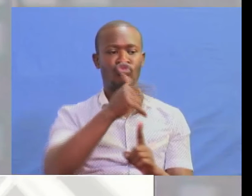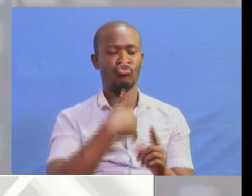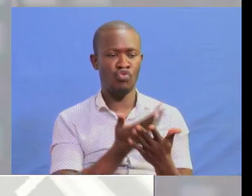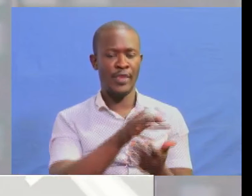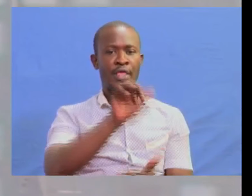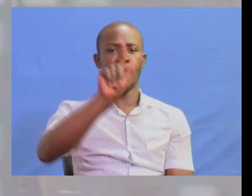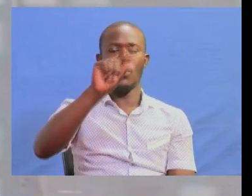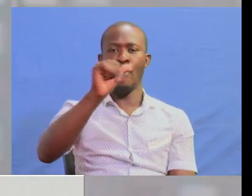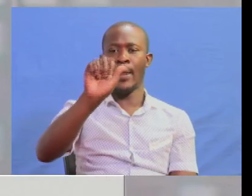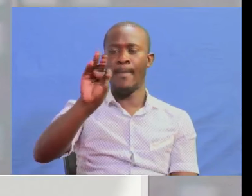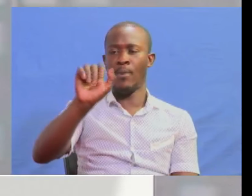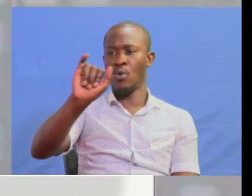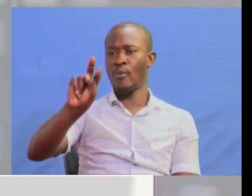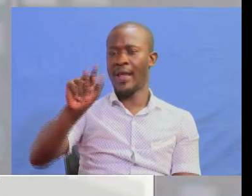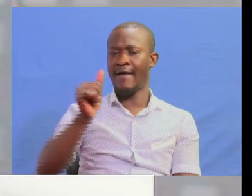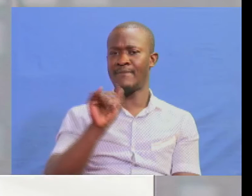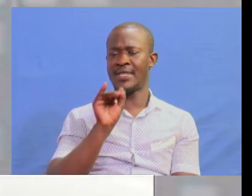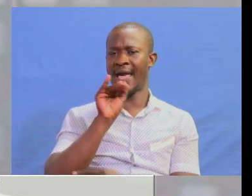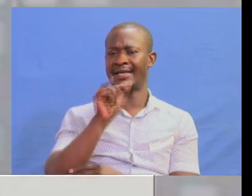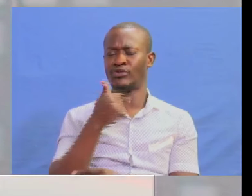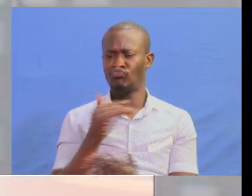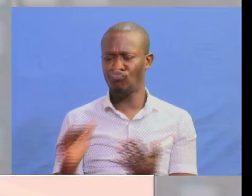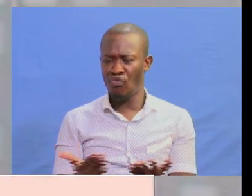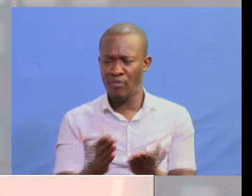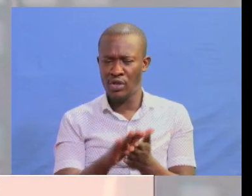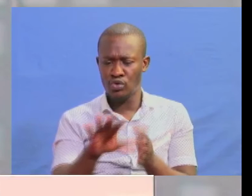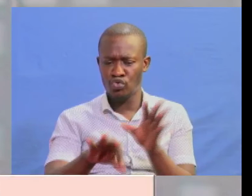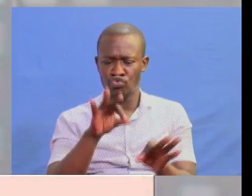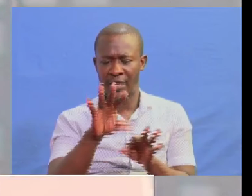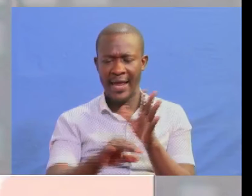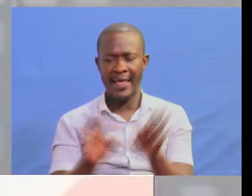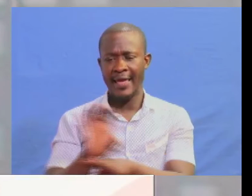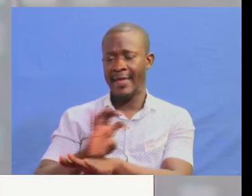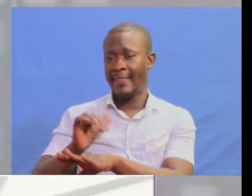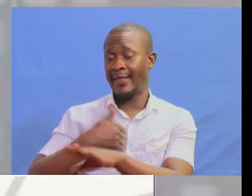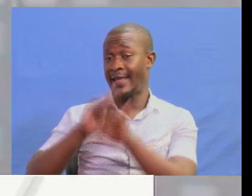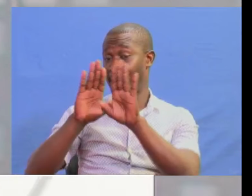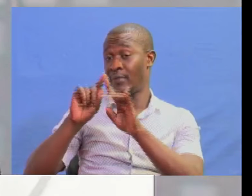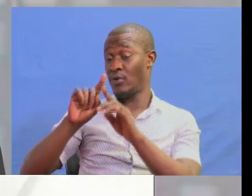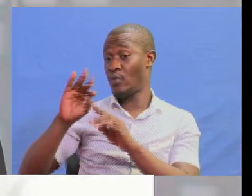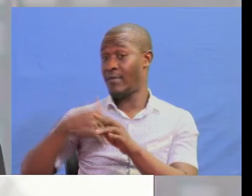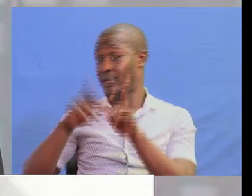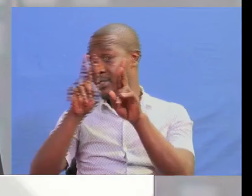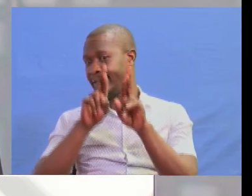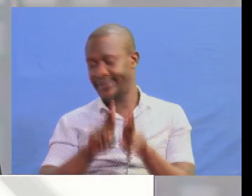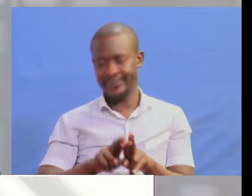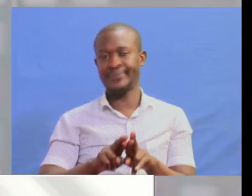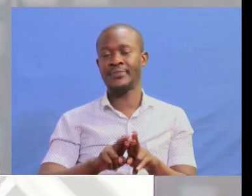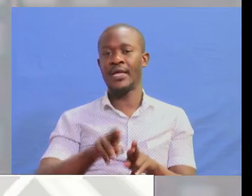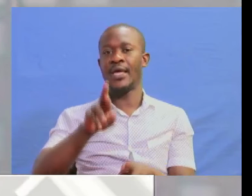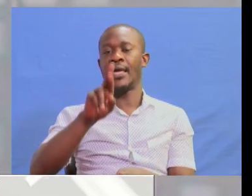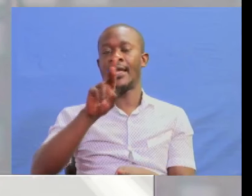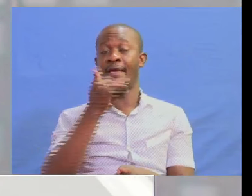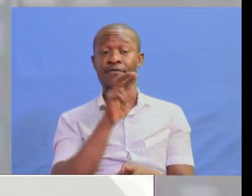many youths in Kilifi County have been urged to choose careers that are relevant to them in the region. And as Dorothy